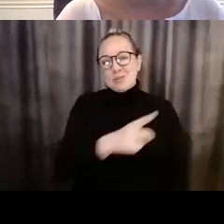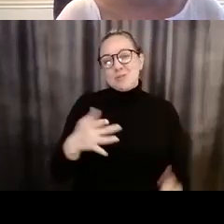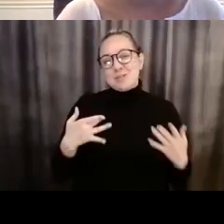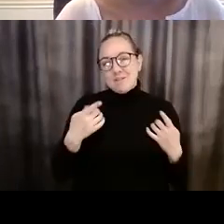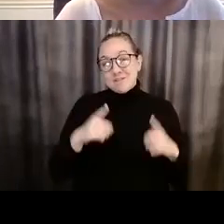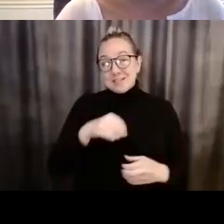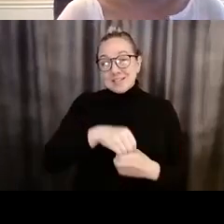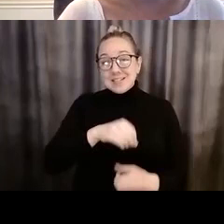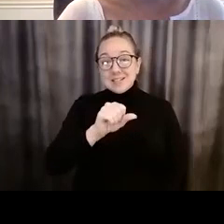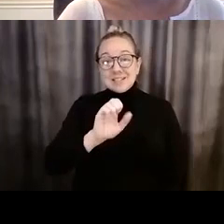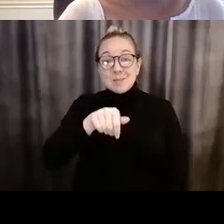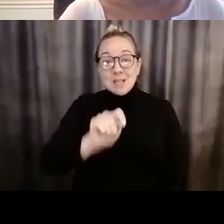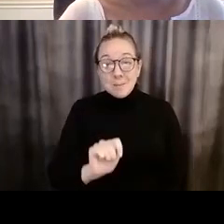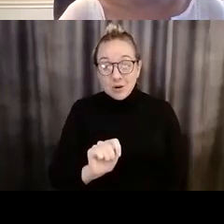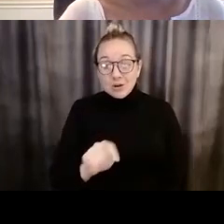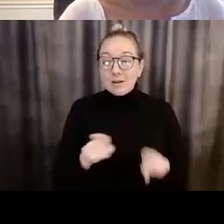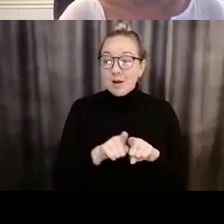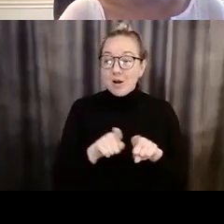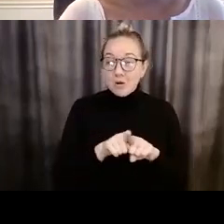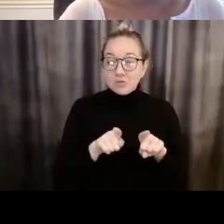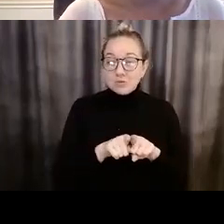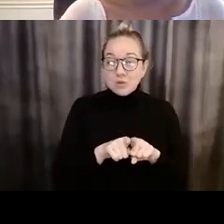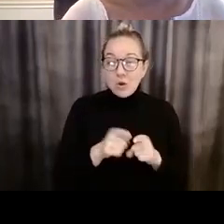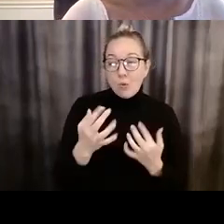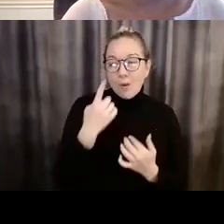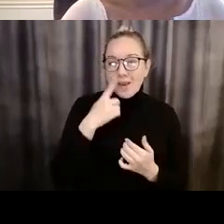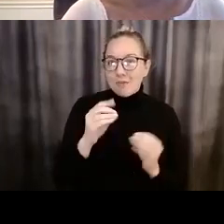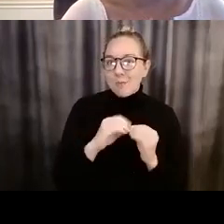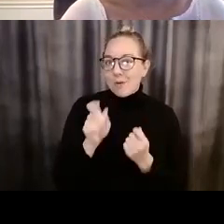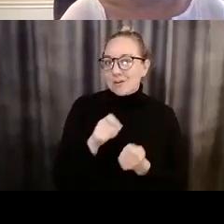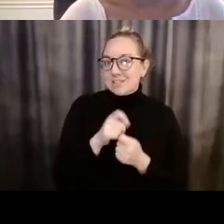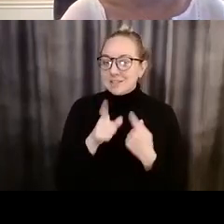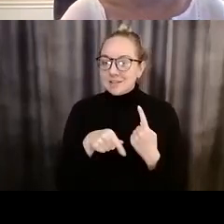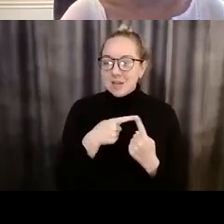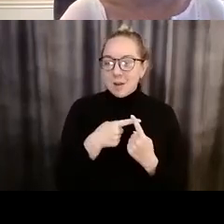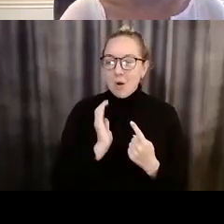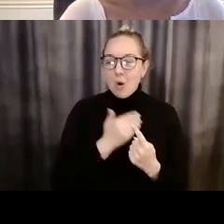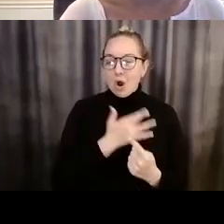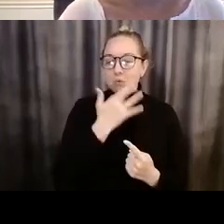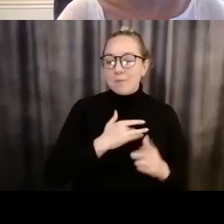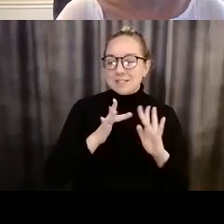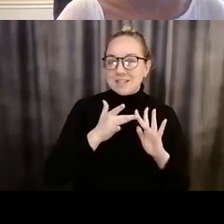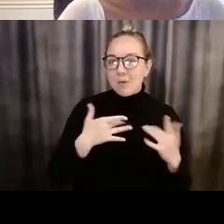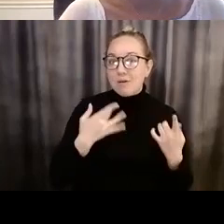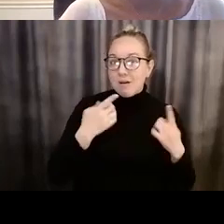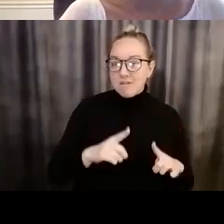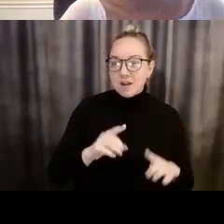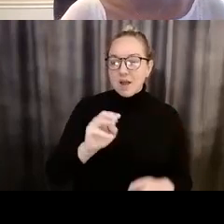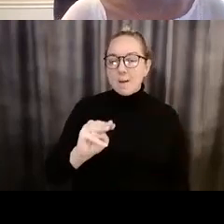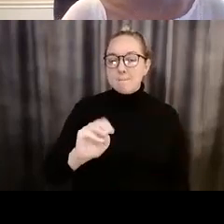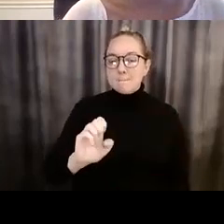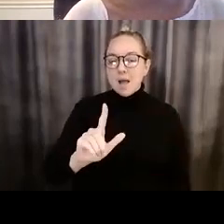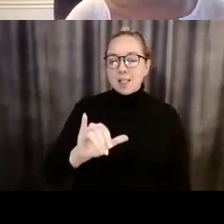September. And also stay tuned for more details about our Women's Network event at Meliora